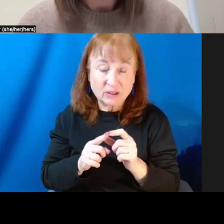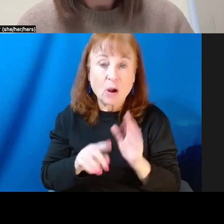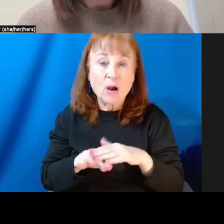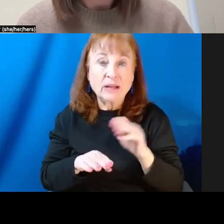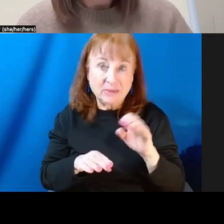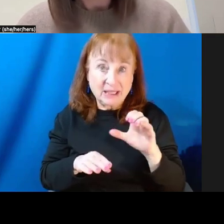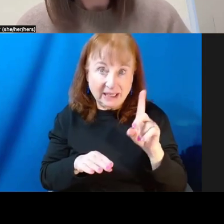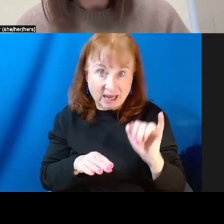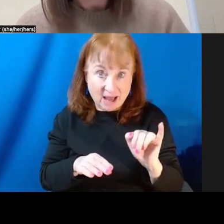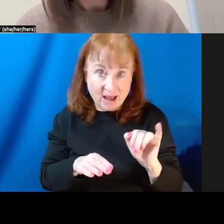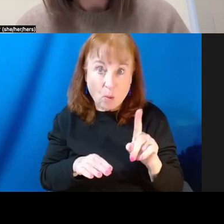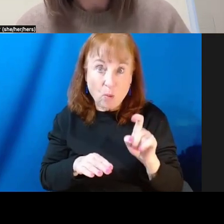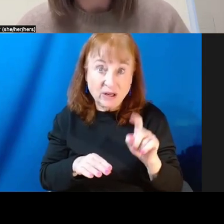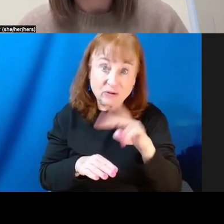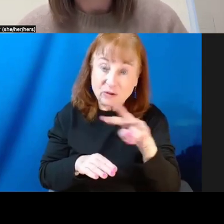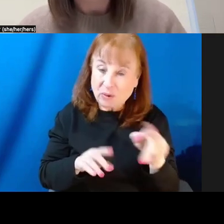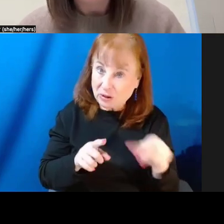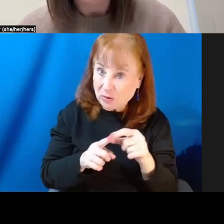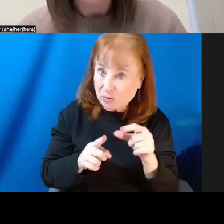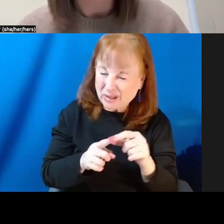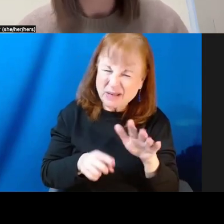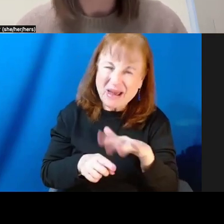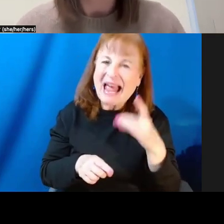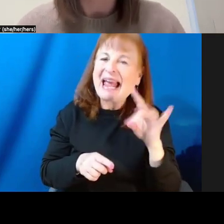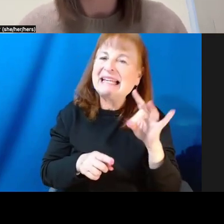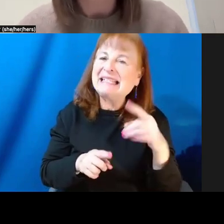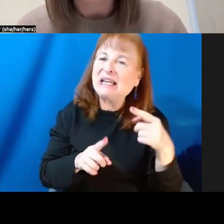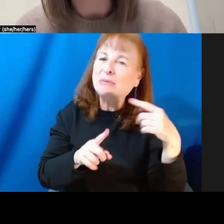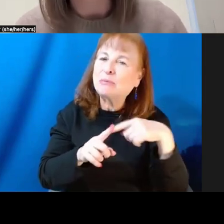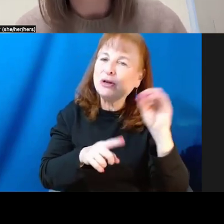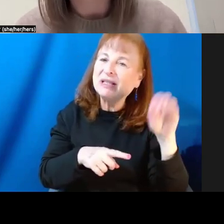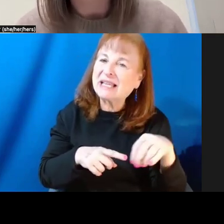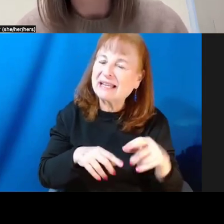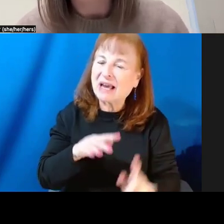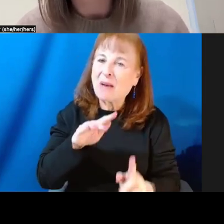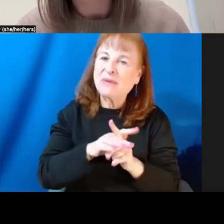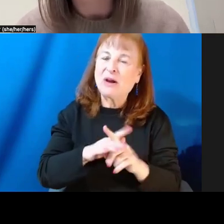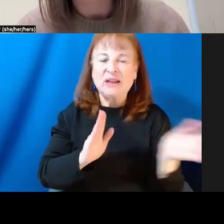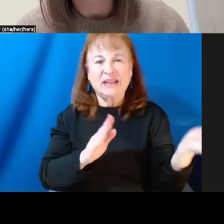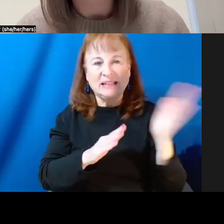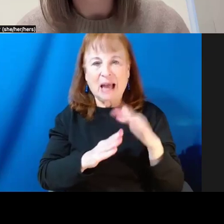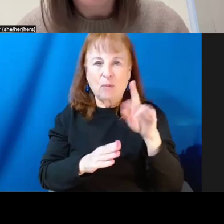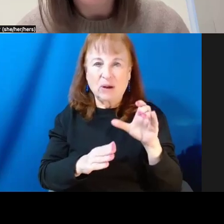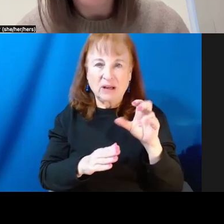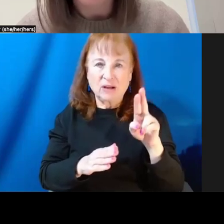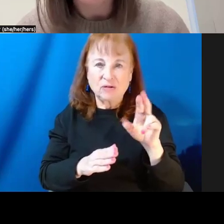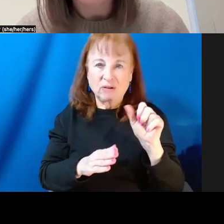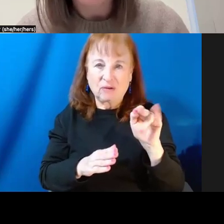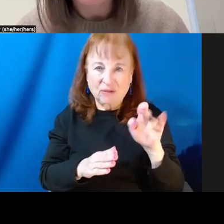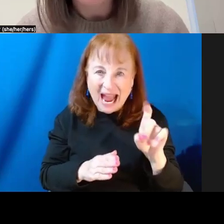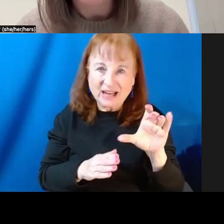MCDI, and 122 of them, or about 18%, appear in the top 100 of ranked core word